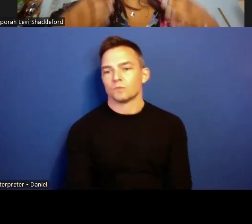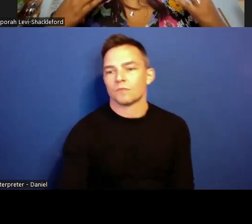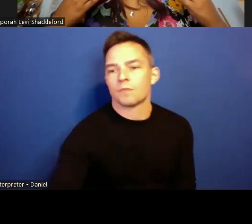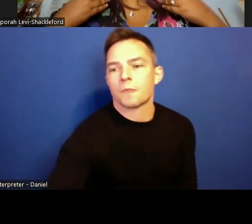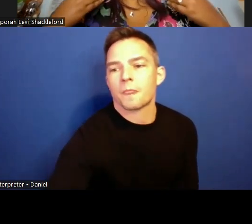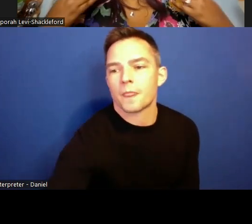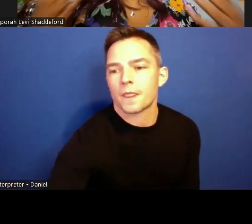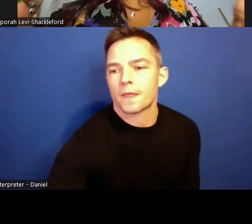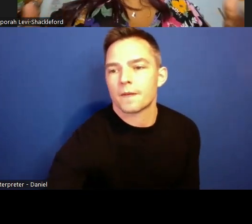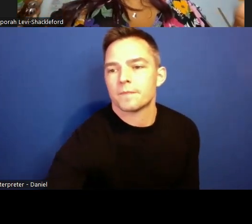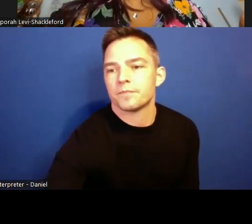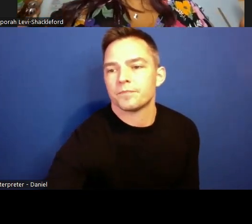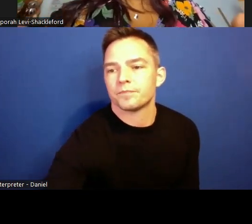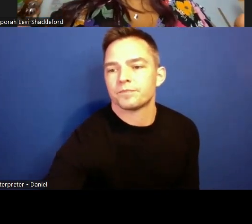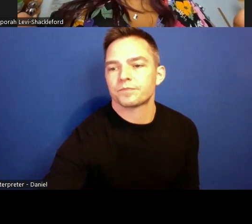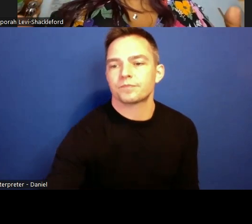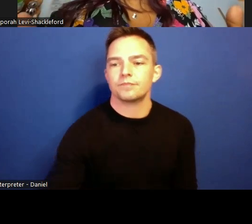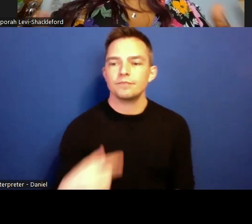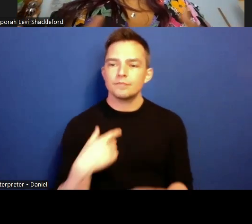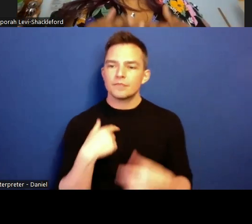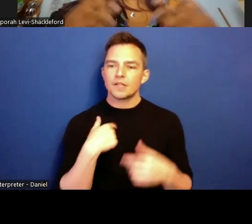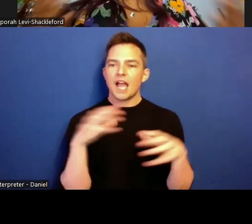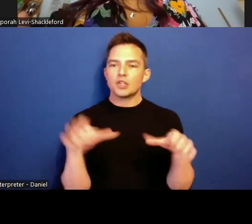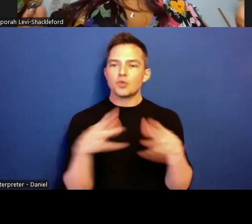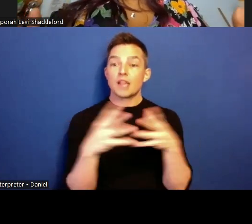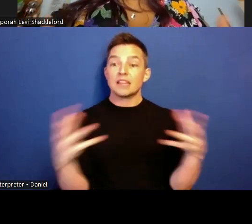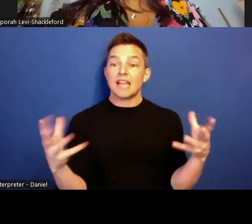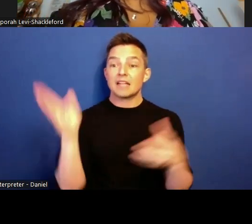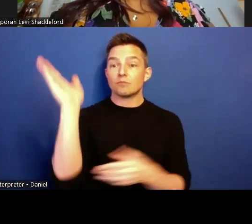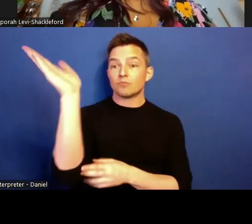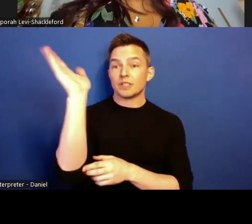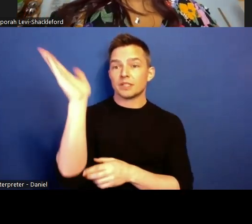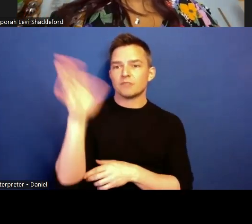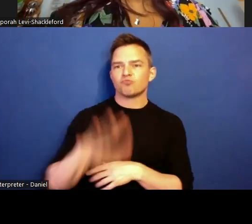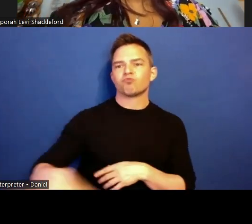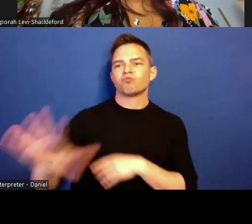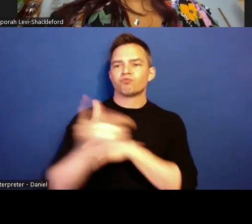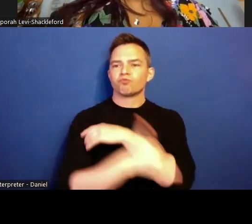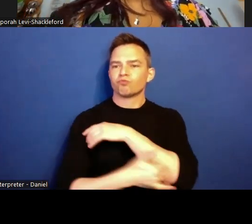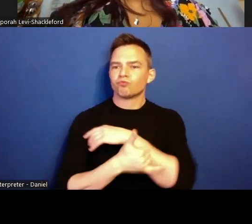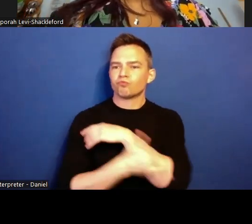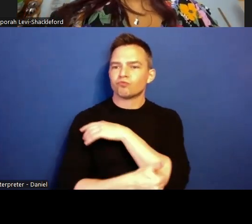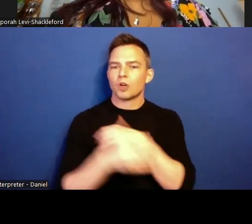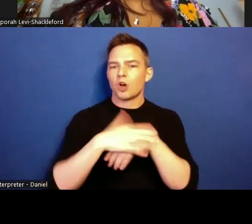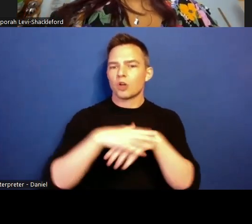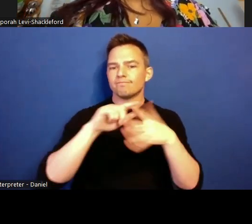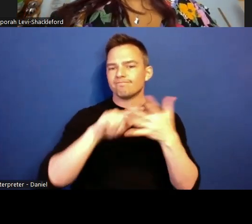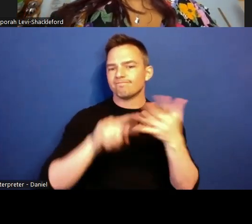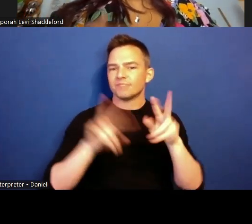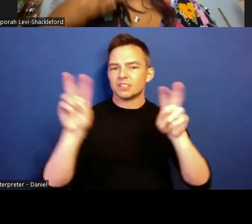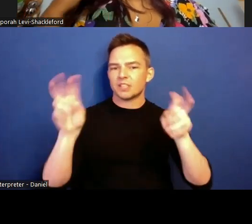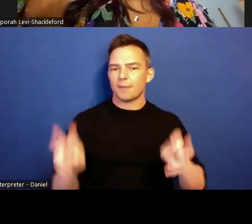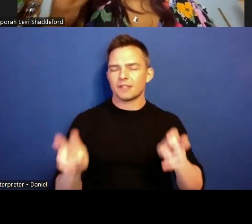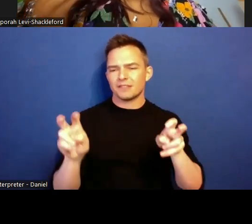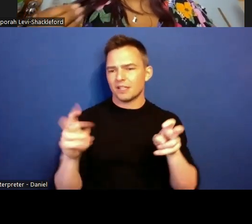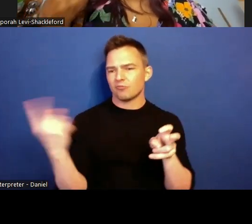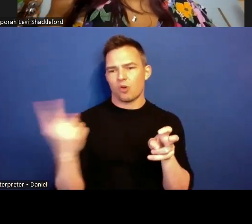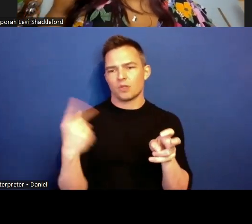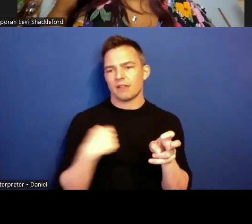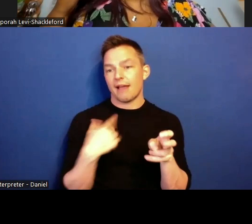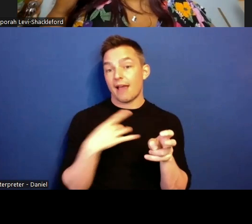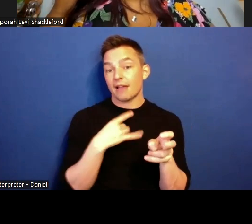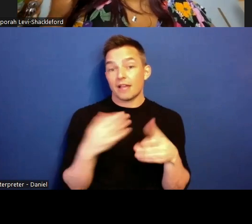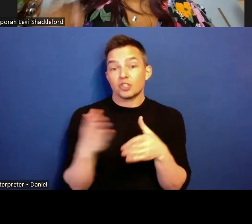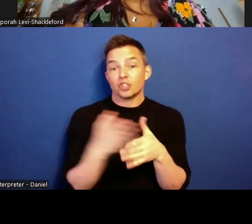So, I do a lot of presentations all over the country on topics like this. And I always, like to